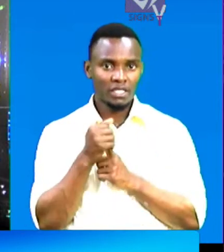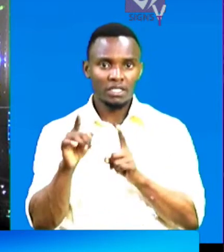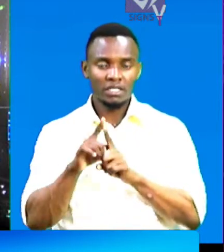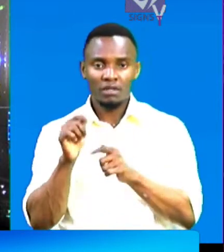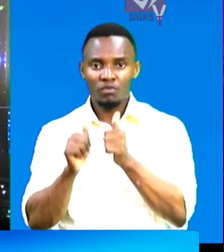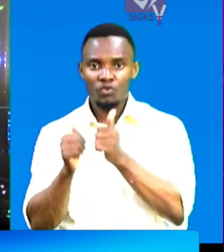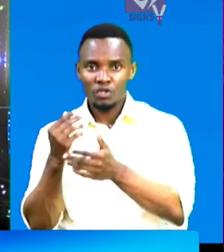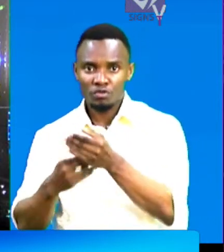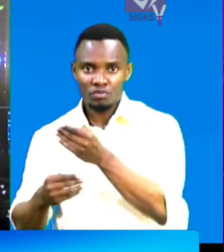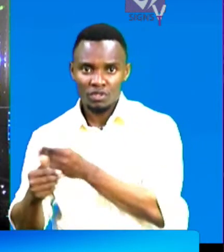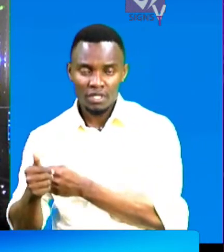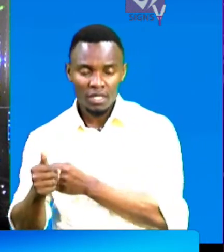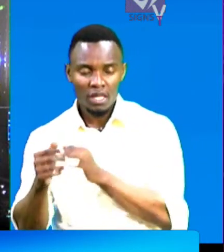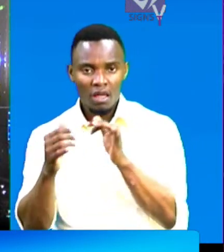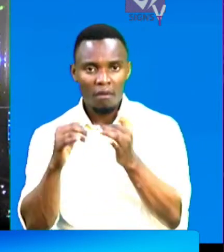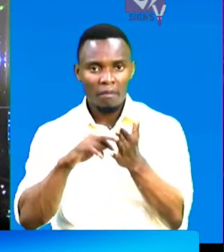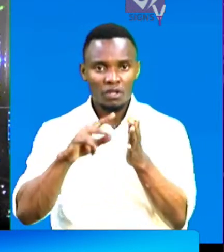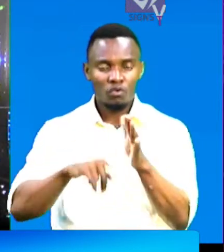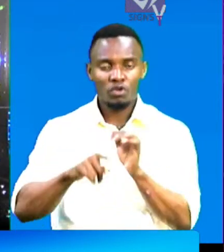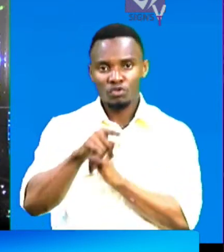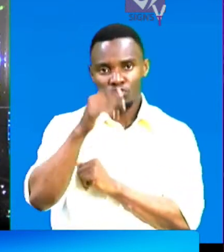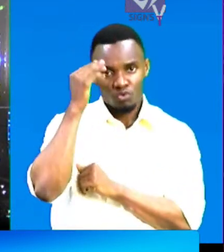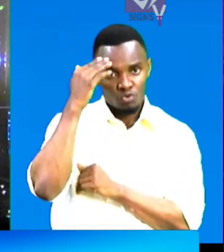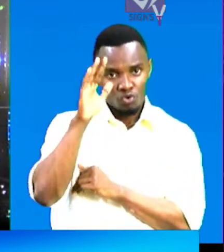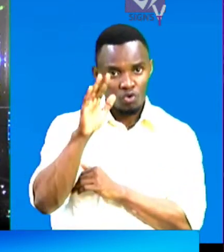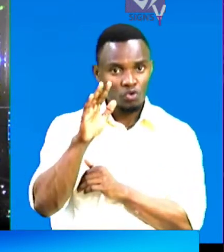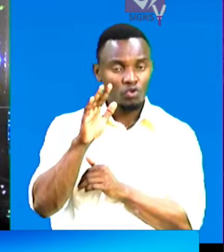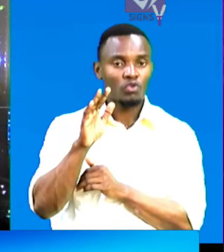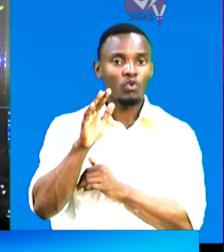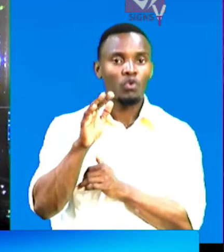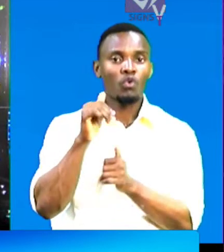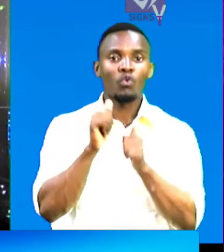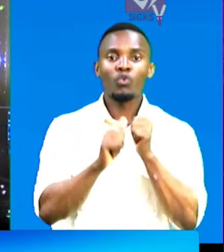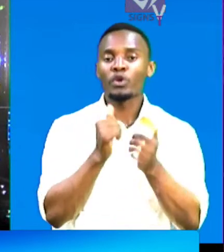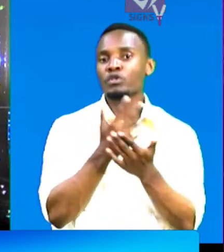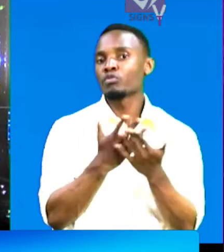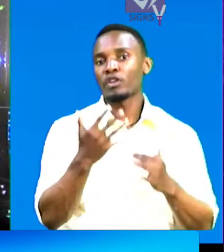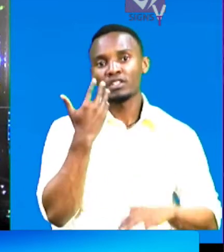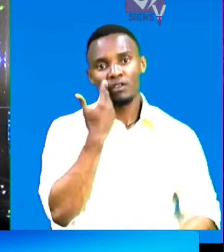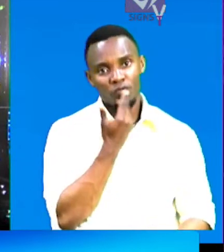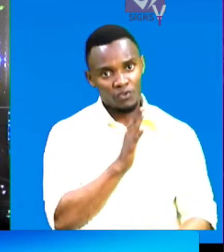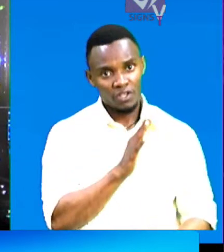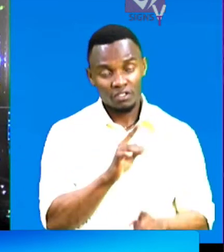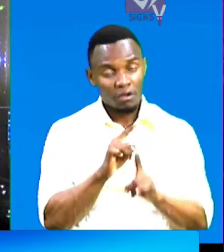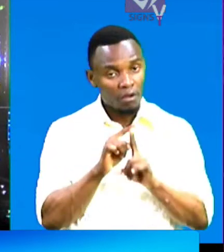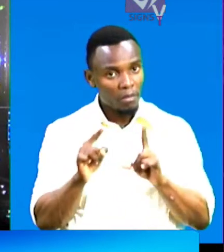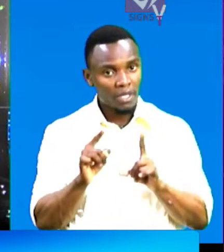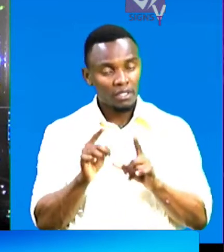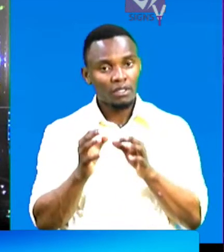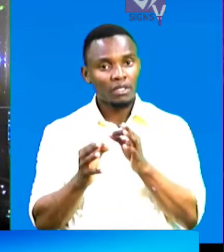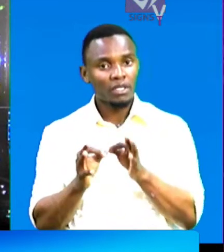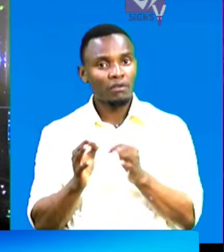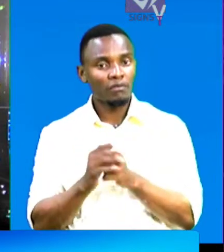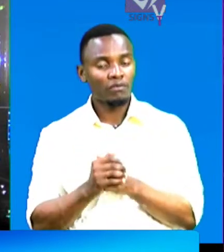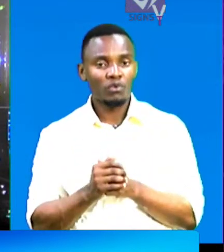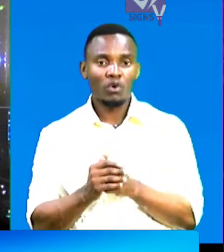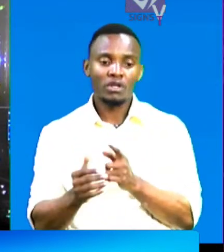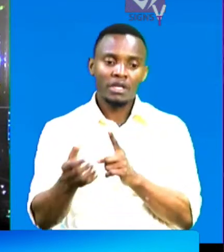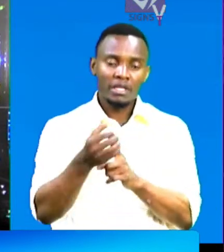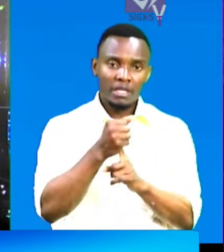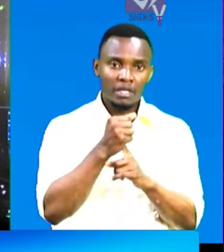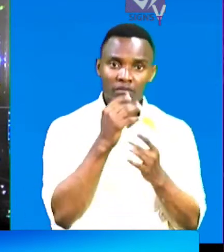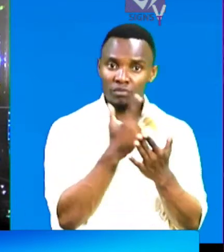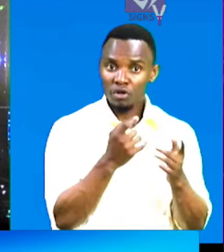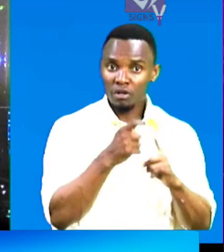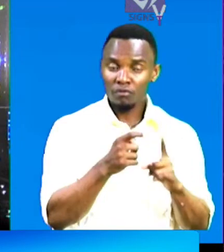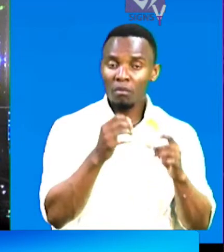Thus, you don't know which products are out of stock. But when you source products from multiple